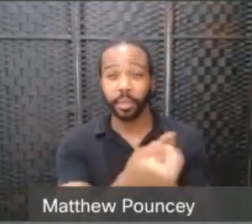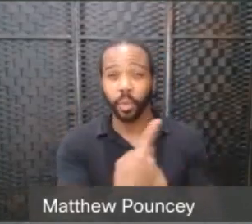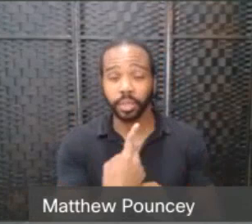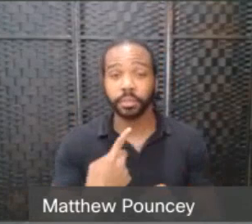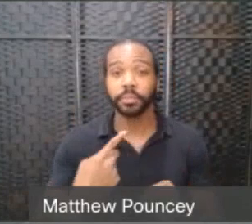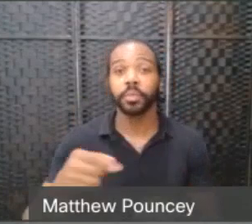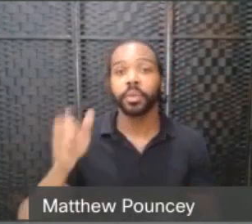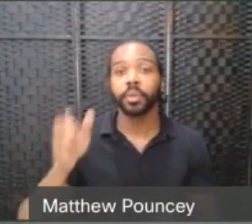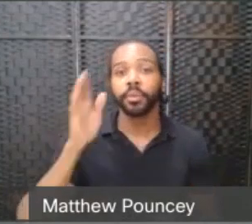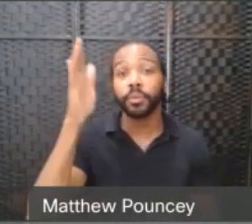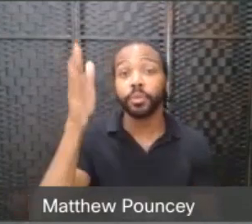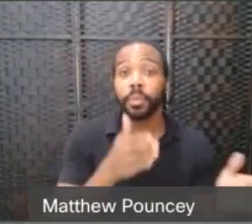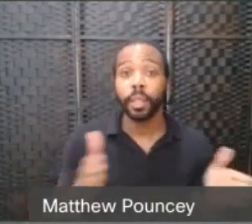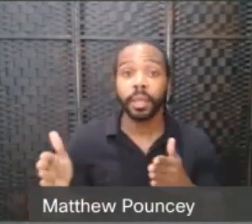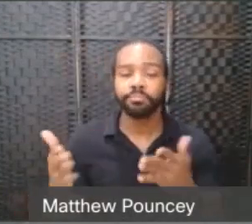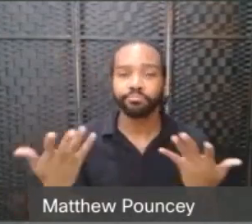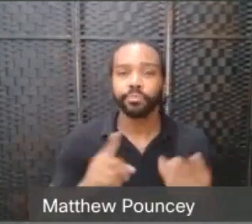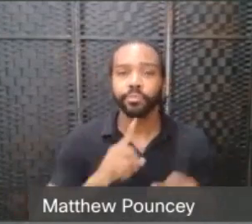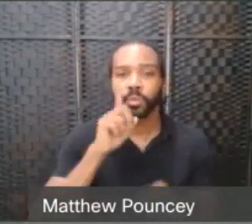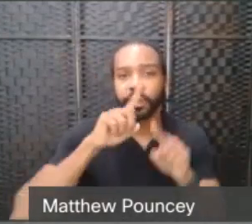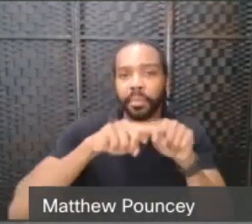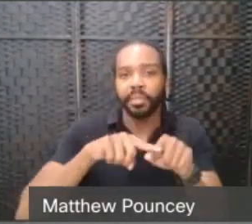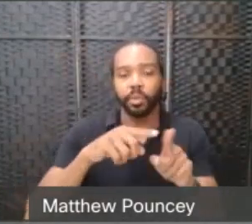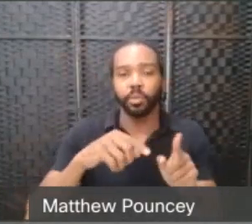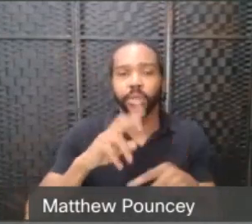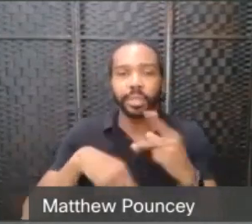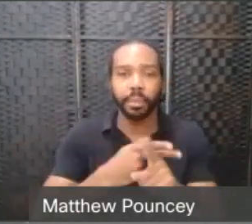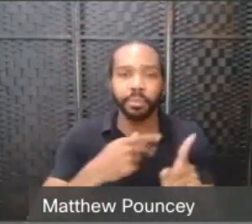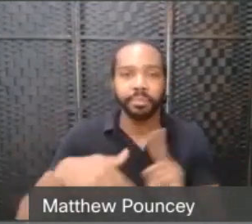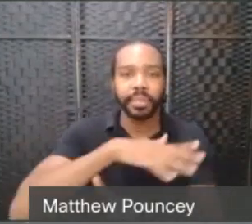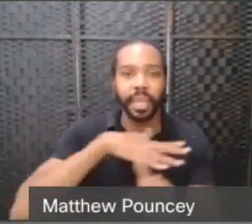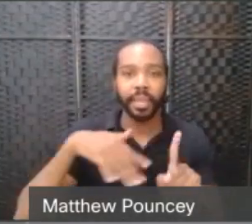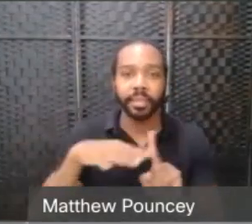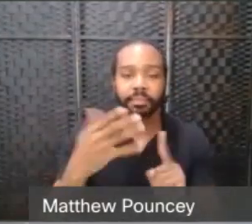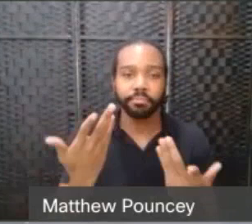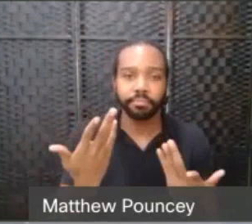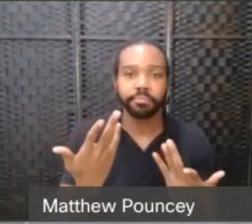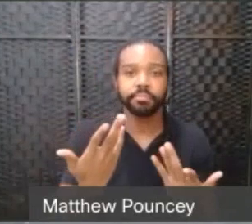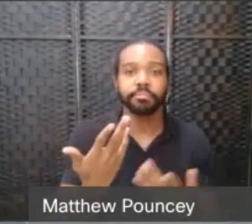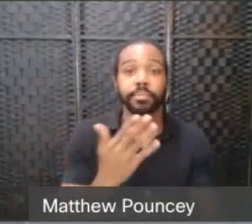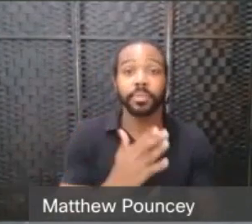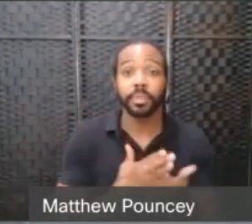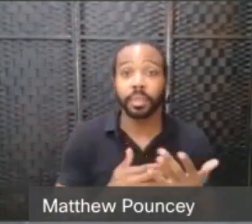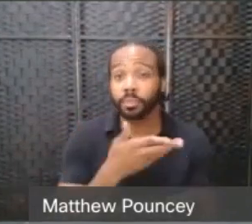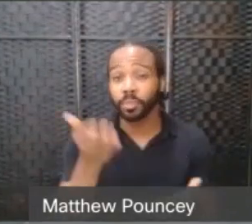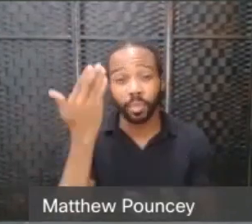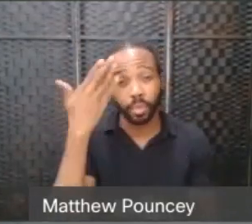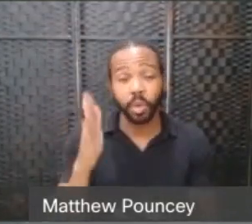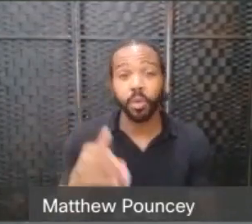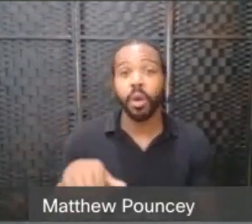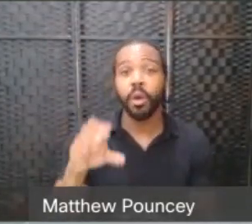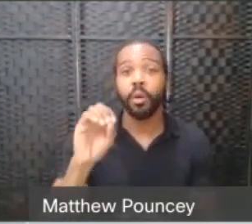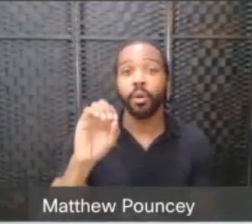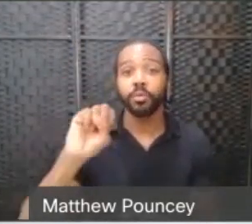future plans really are going to depend on the setting. There is, those of you that don't know, some new OSHA guidance that either